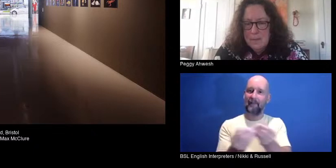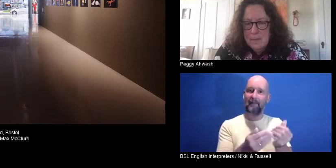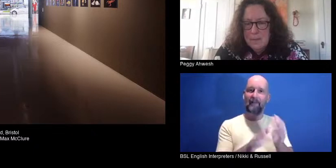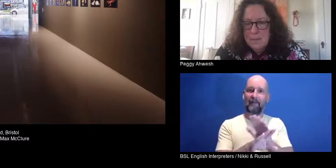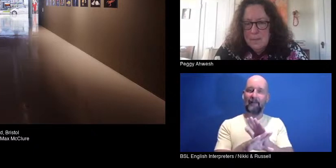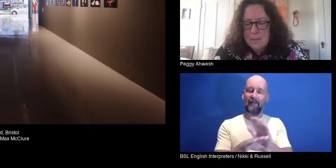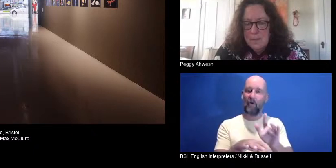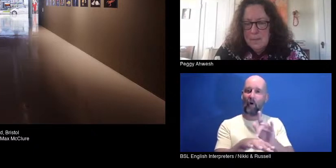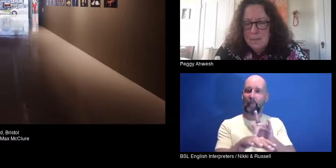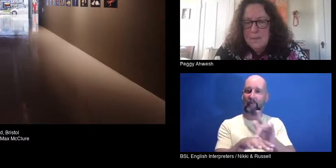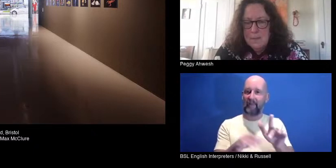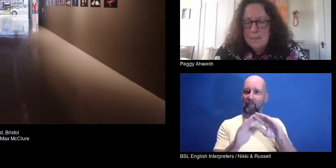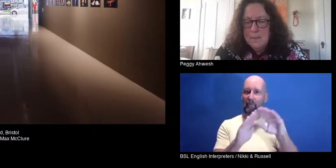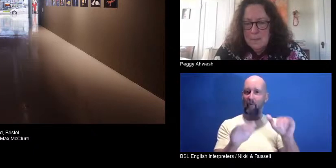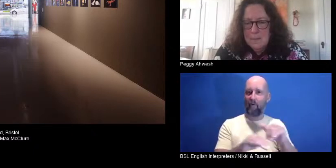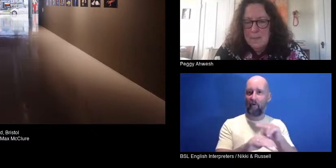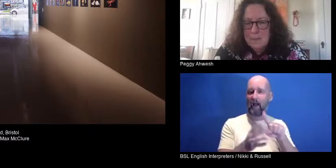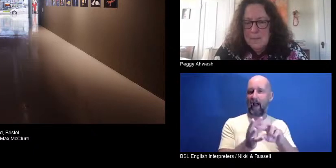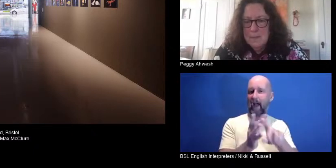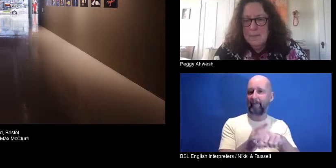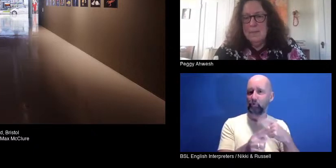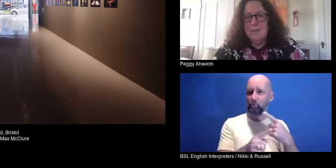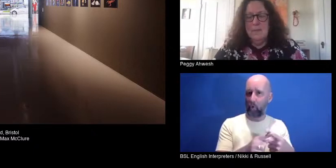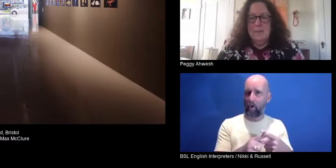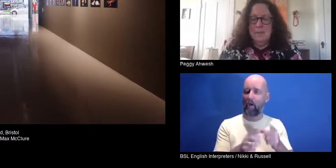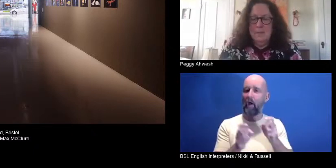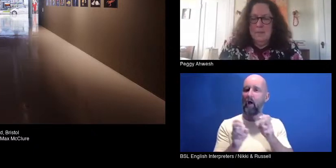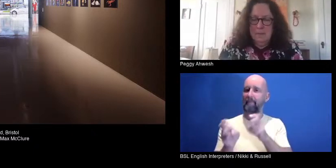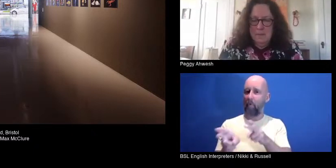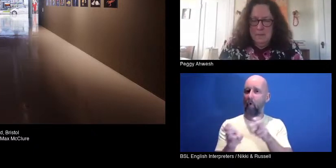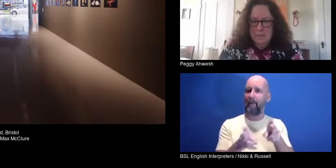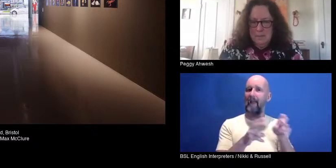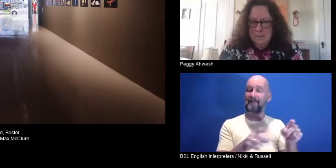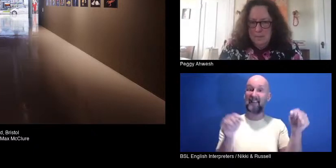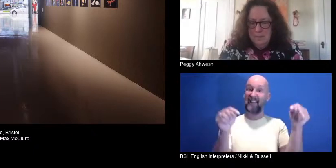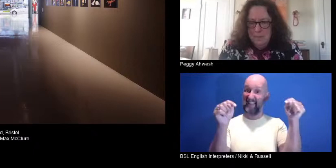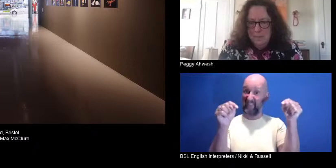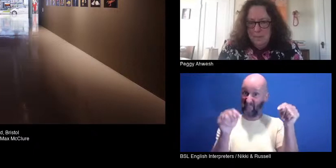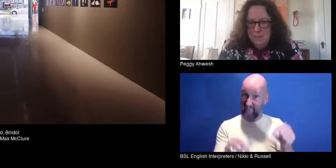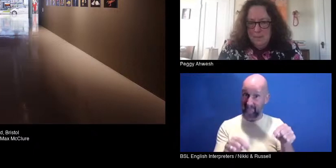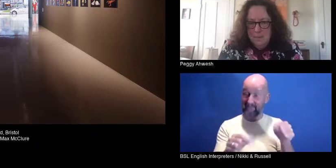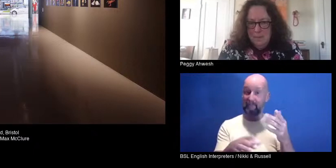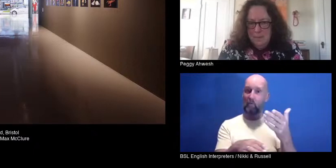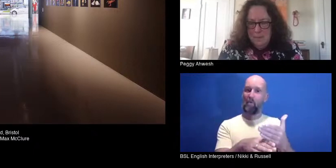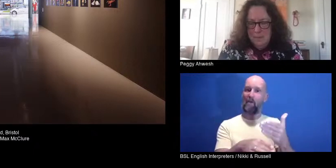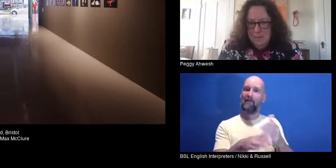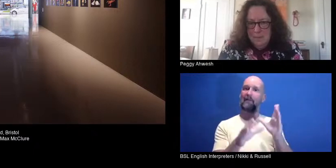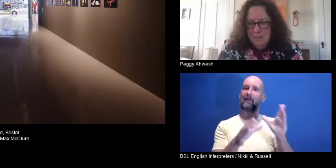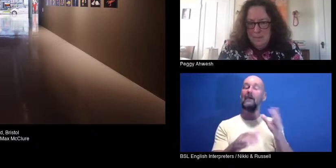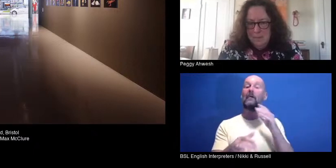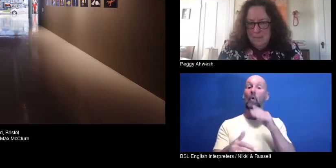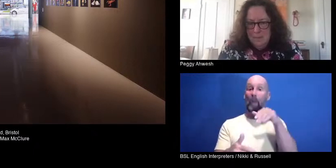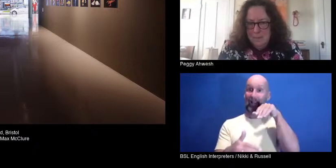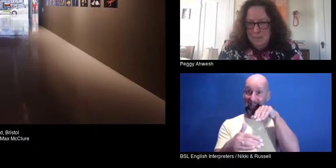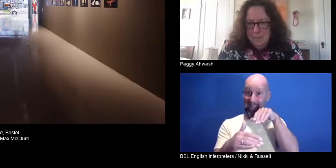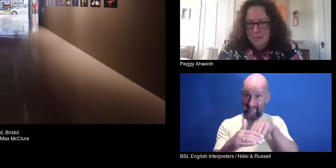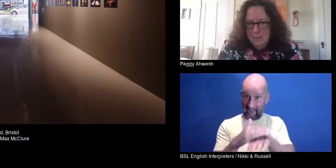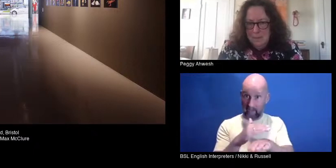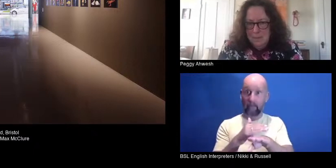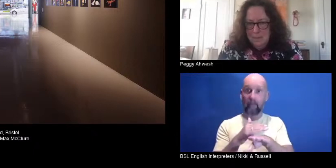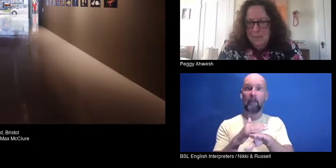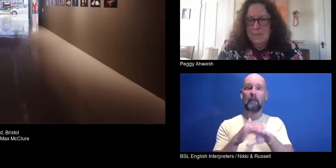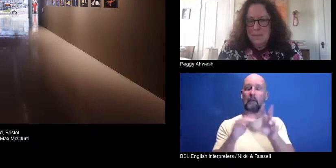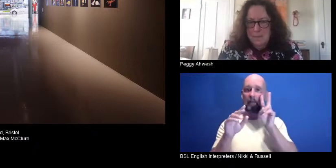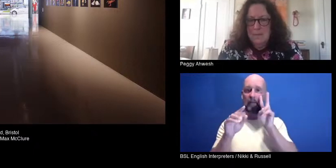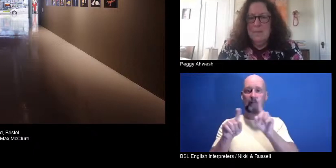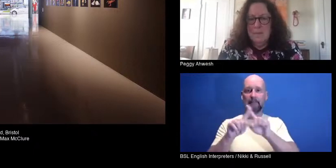or amateur formats. Mm-hmm. And then in this presentation, sort of when you walk in, there are lots of different